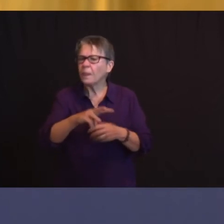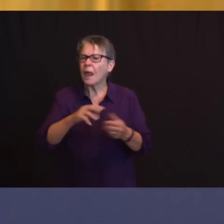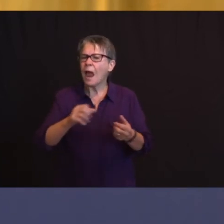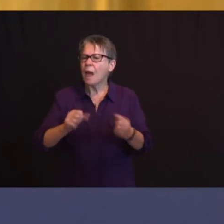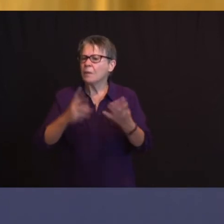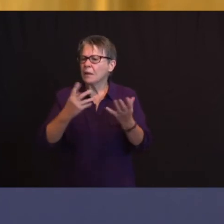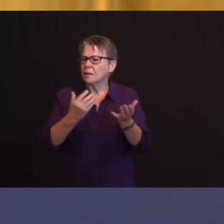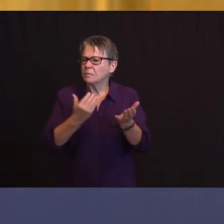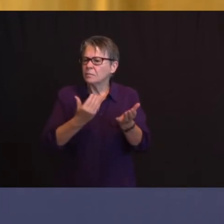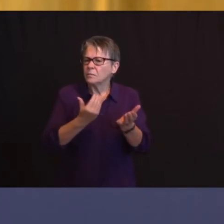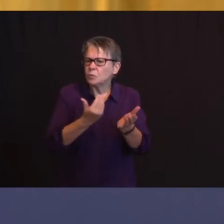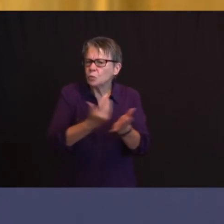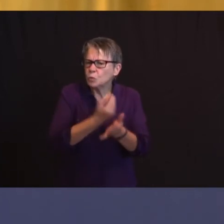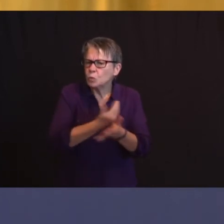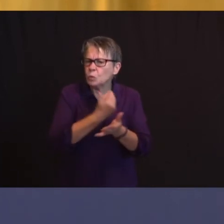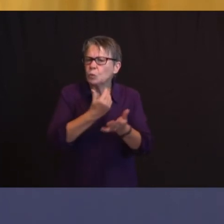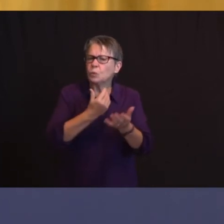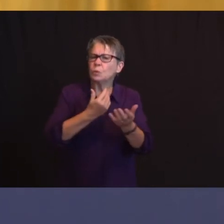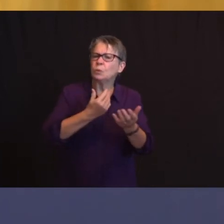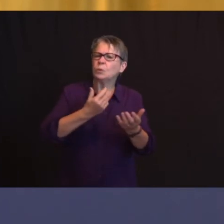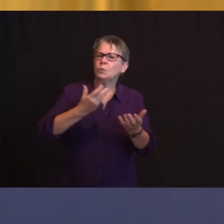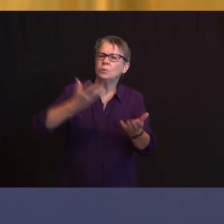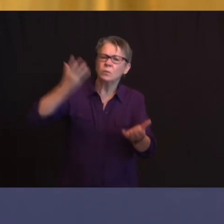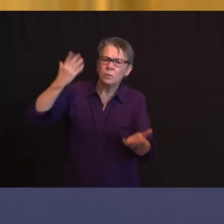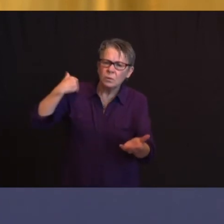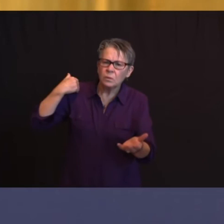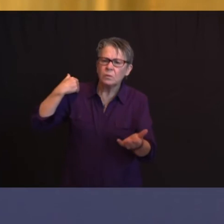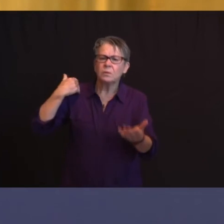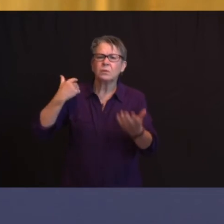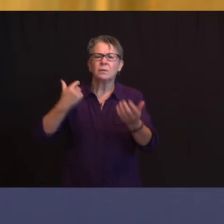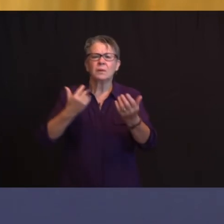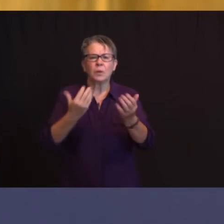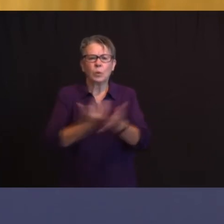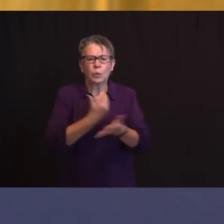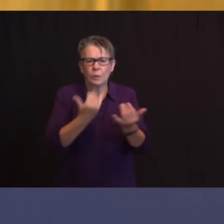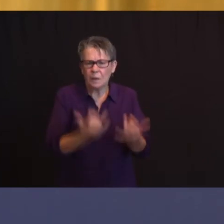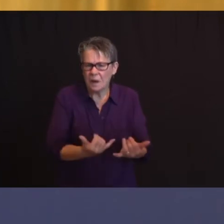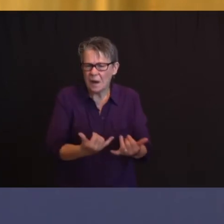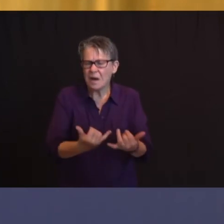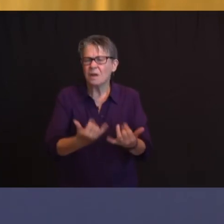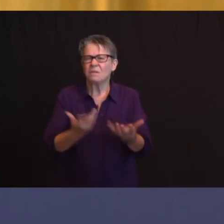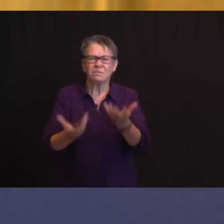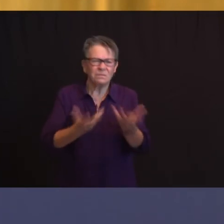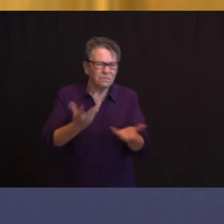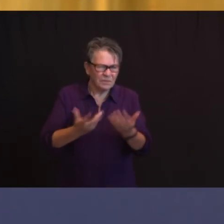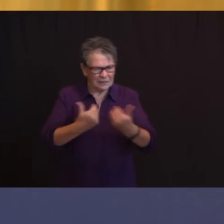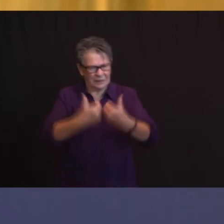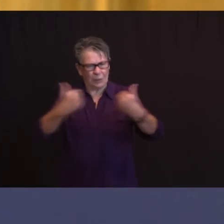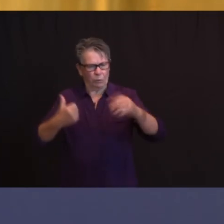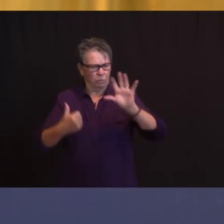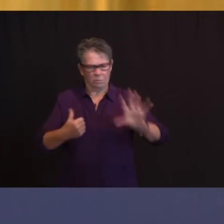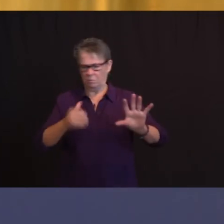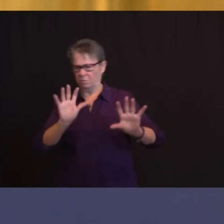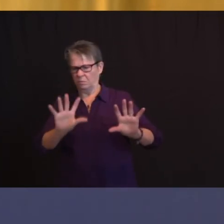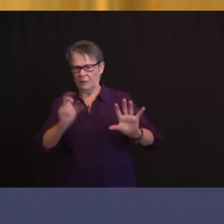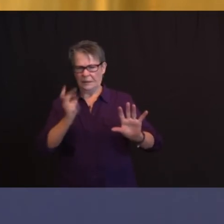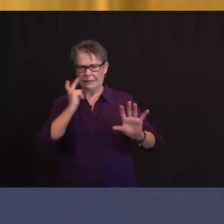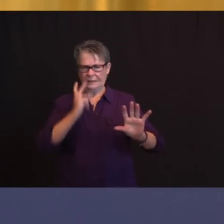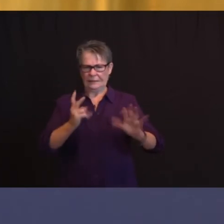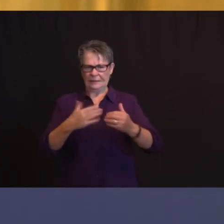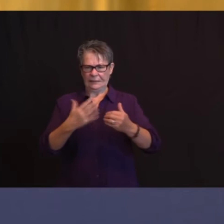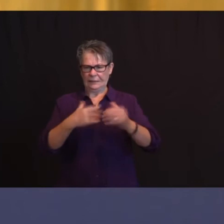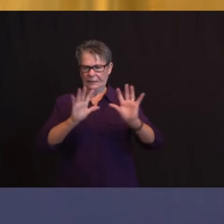executive order on travel restrictions and quarantining to allow for parental visitations if they live in different states, meaning the